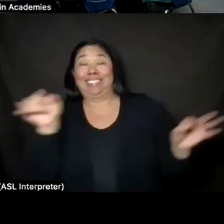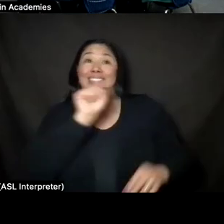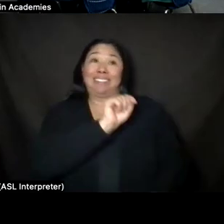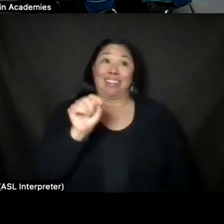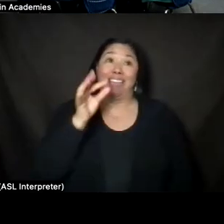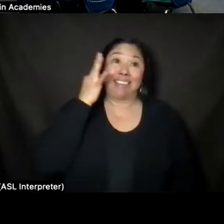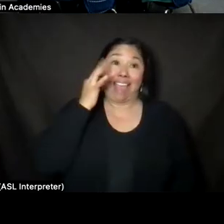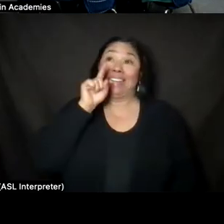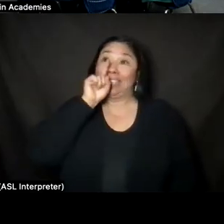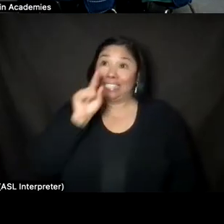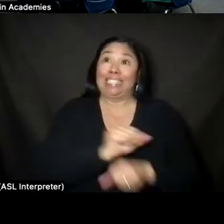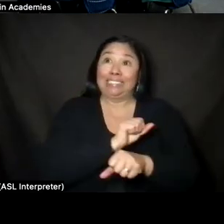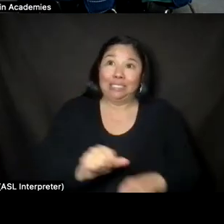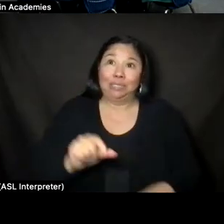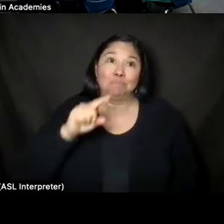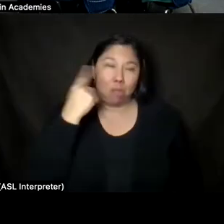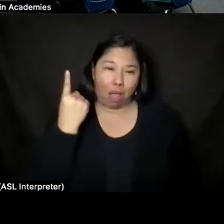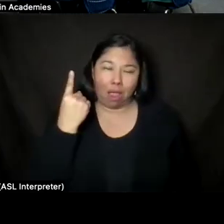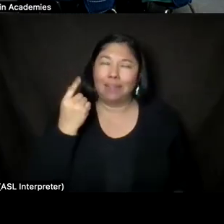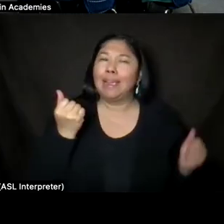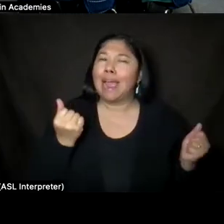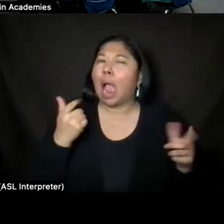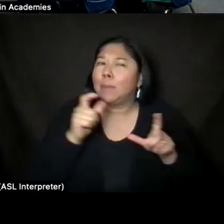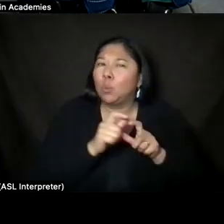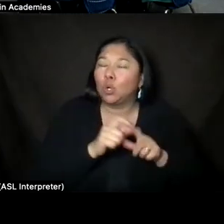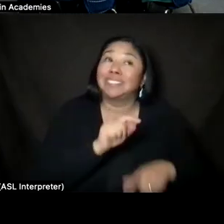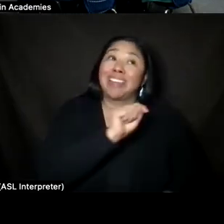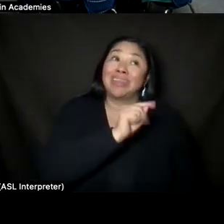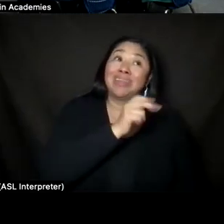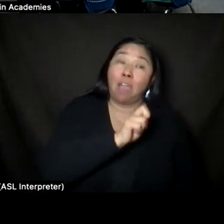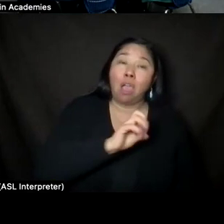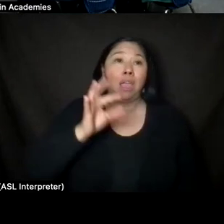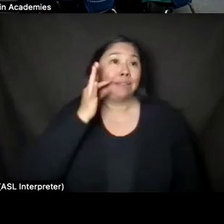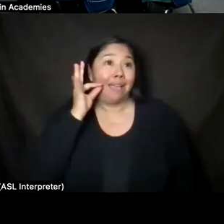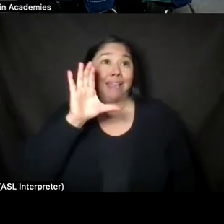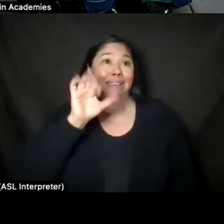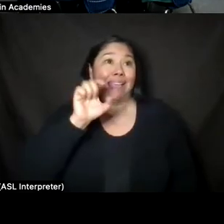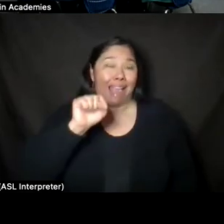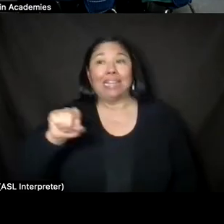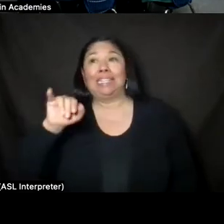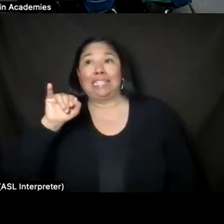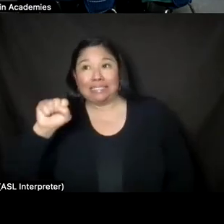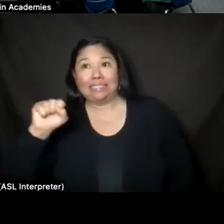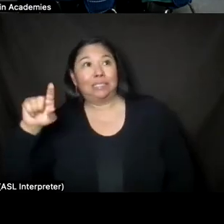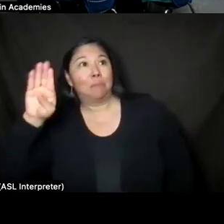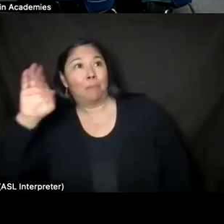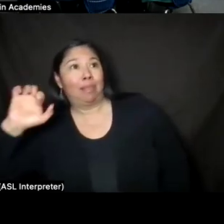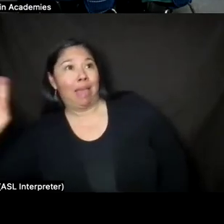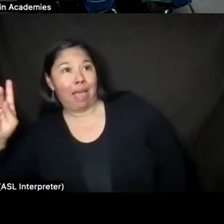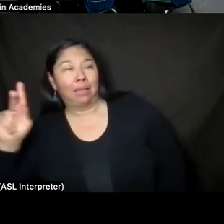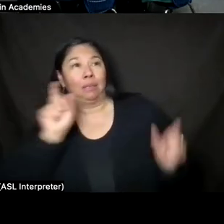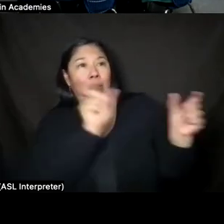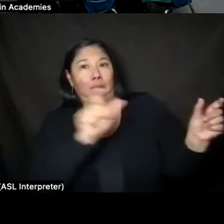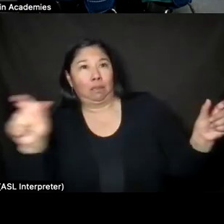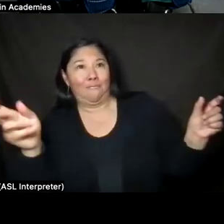black. How many words are there? The cat is black. 4 words. And this is all done auditorily. They're not